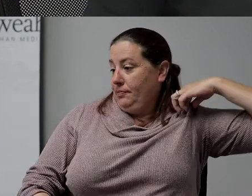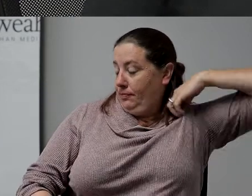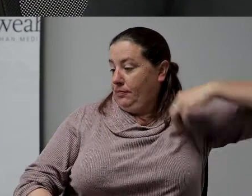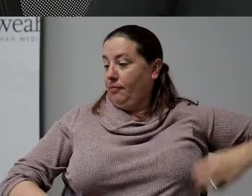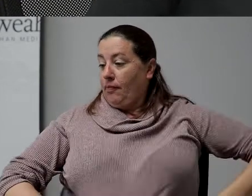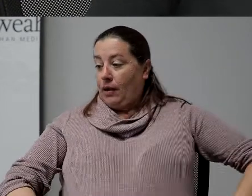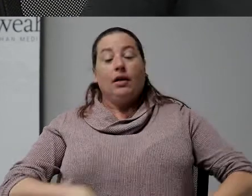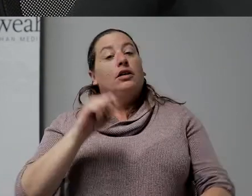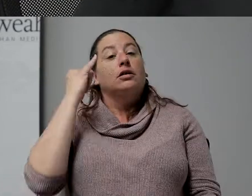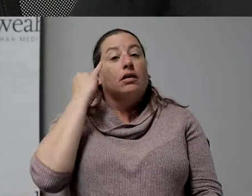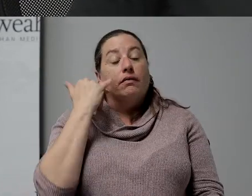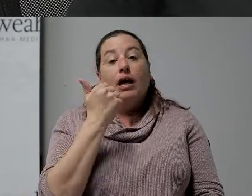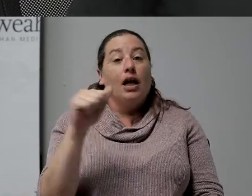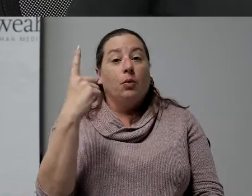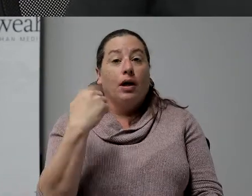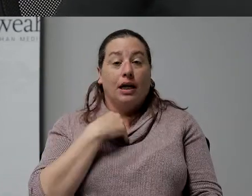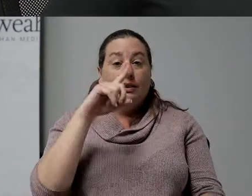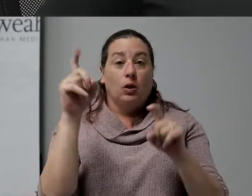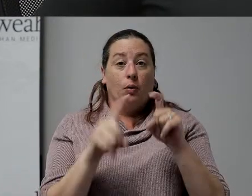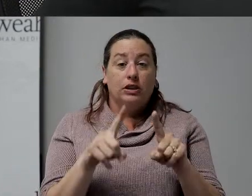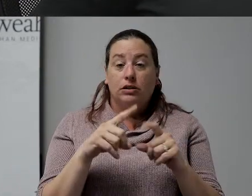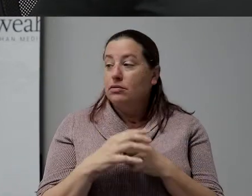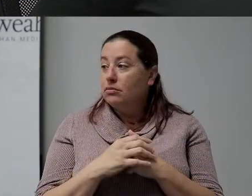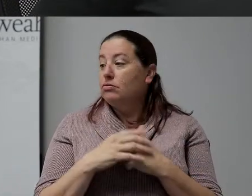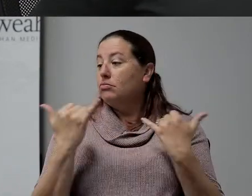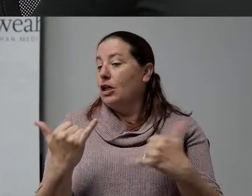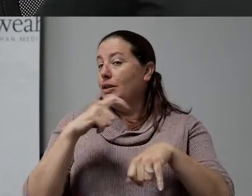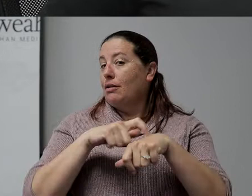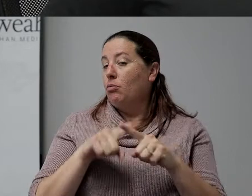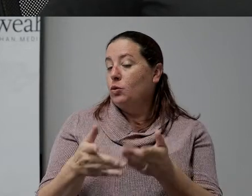So if anybody has a question, this is the time to ask it.